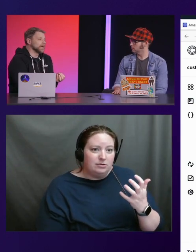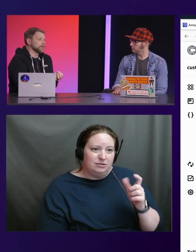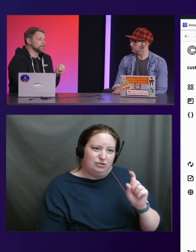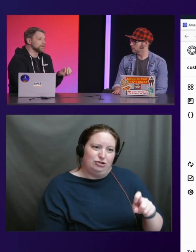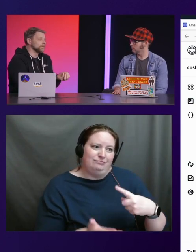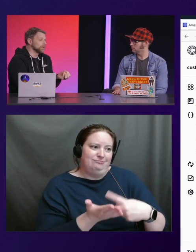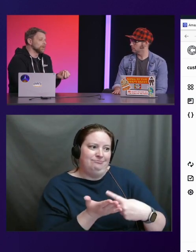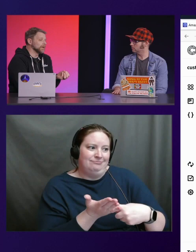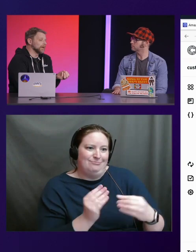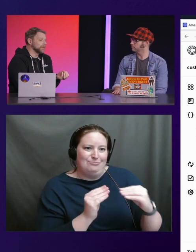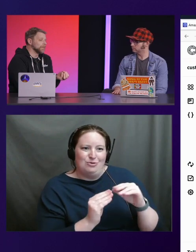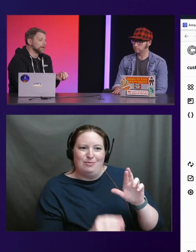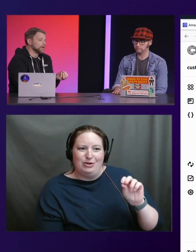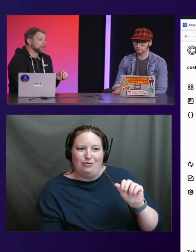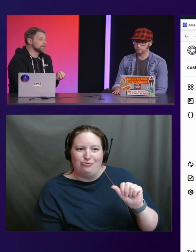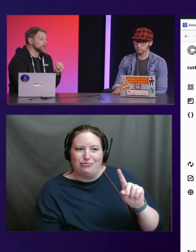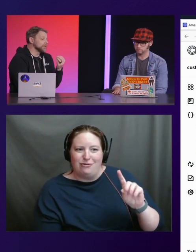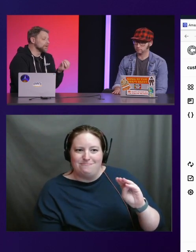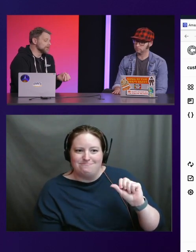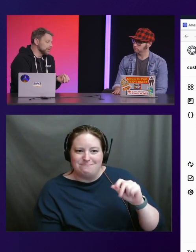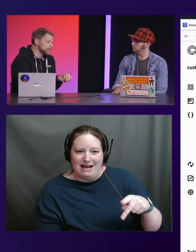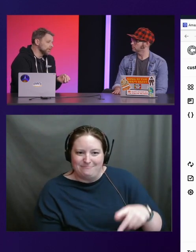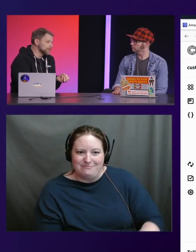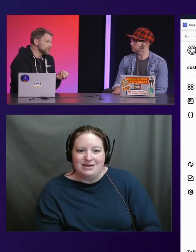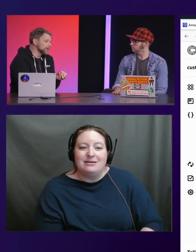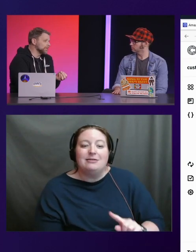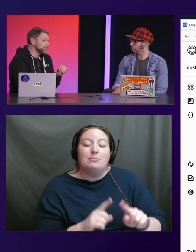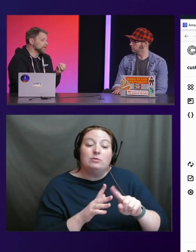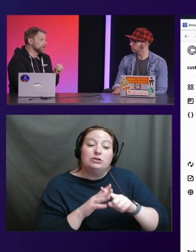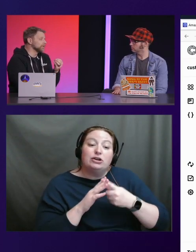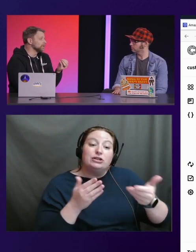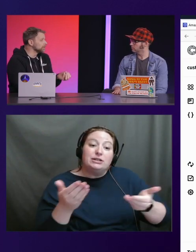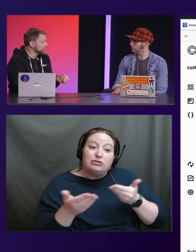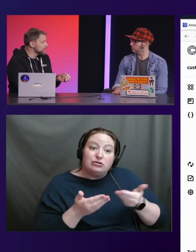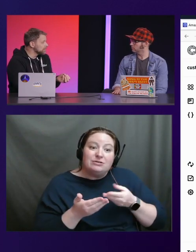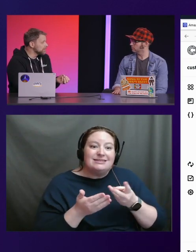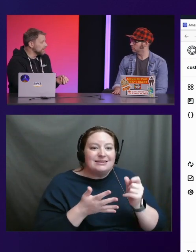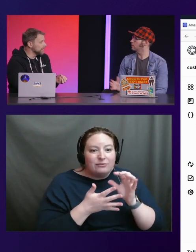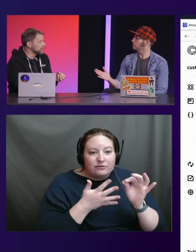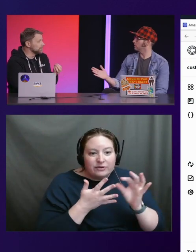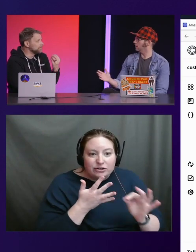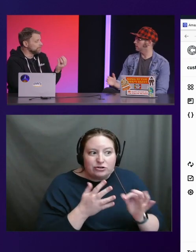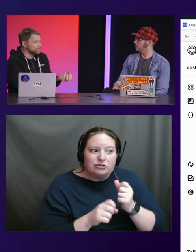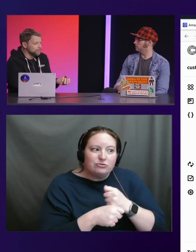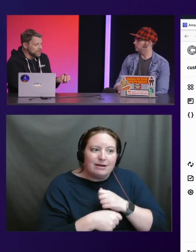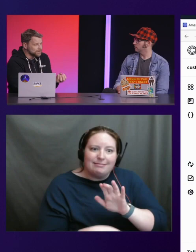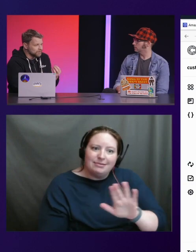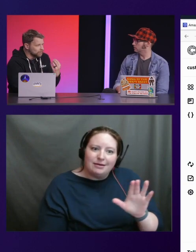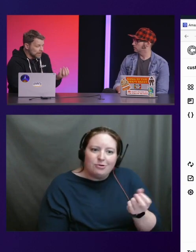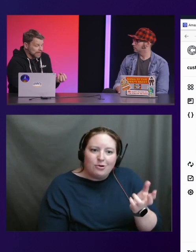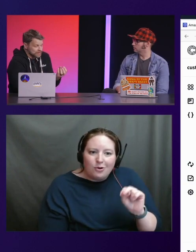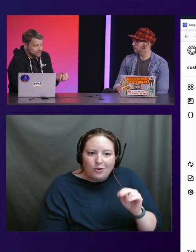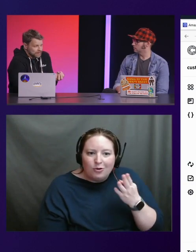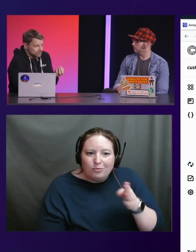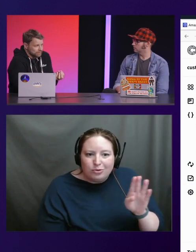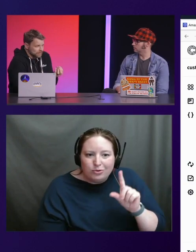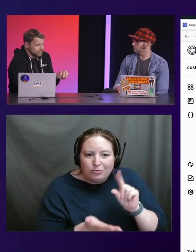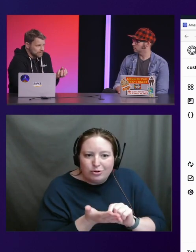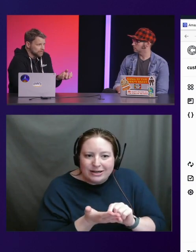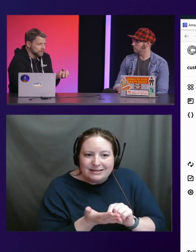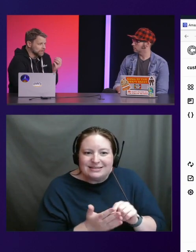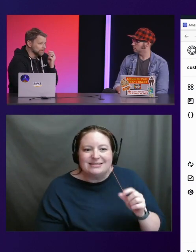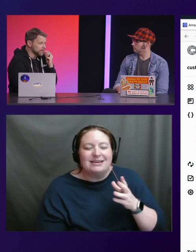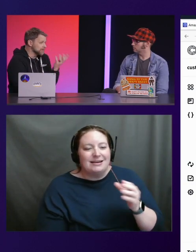the roadmap as we go forward. We're going to start to introduce a number of features that allow people to create their own blueprints. And these actually being